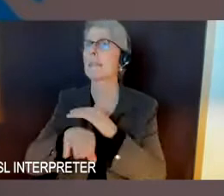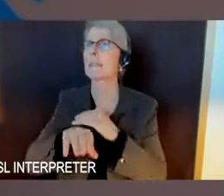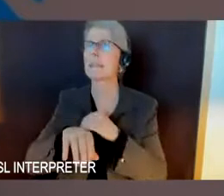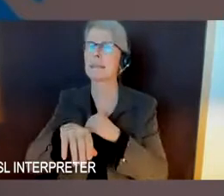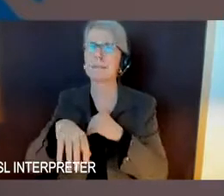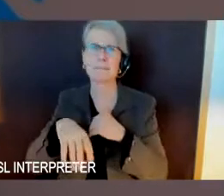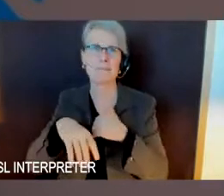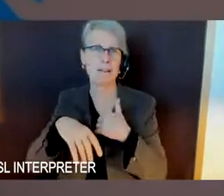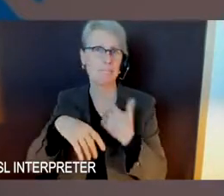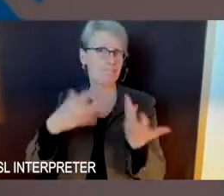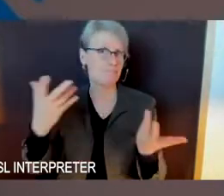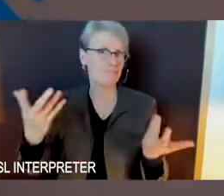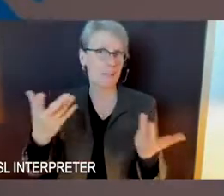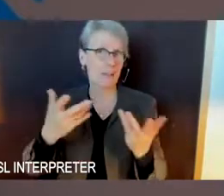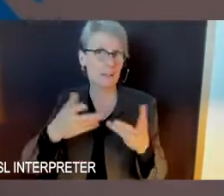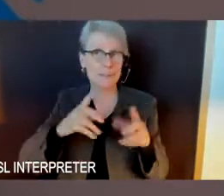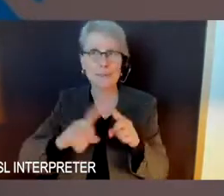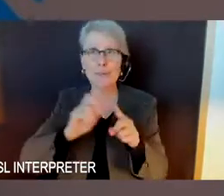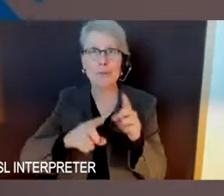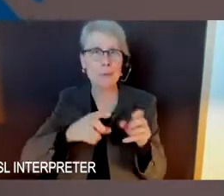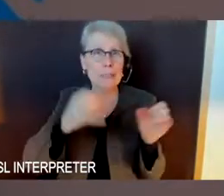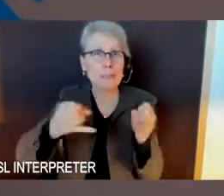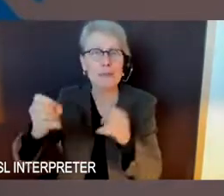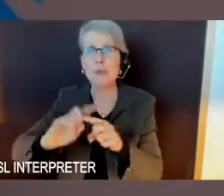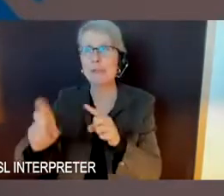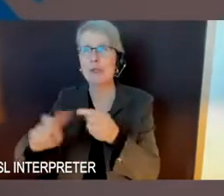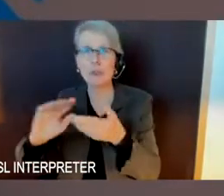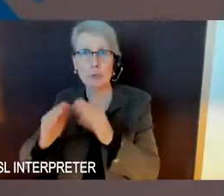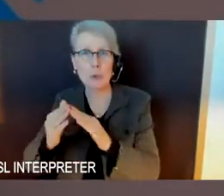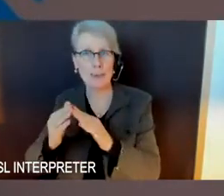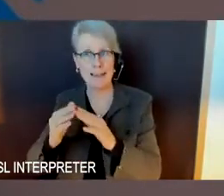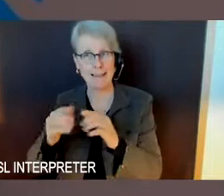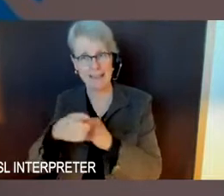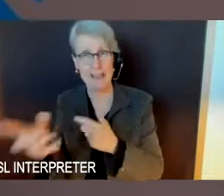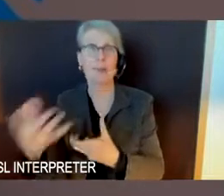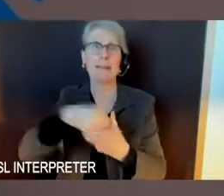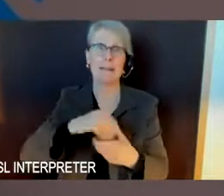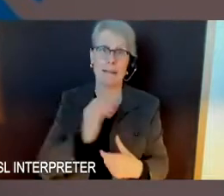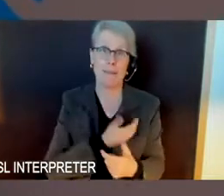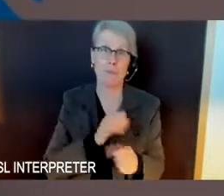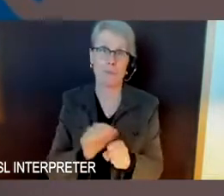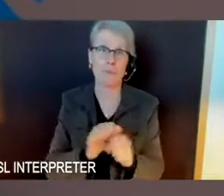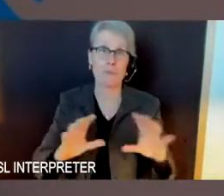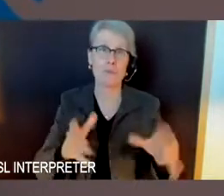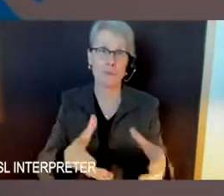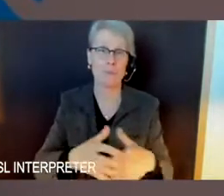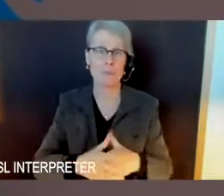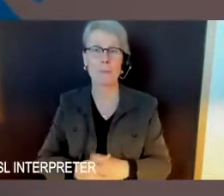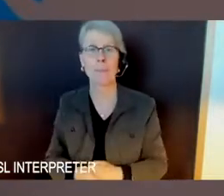wanting access to the hearts and minds of the individuals and communities that make up our